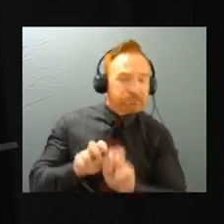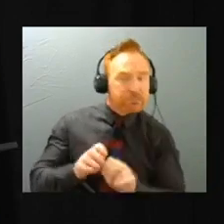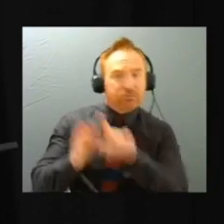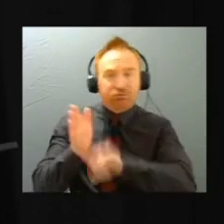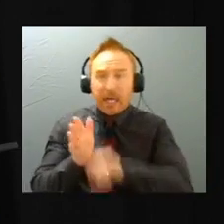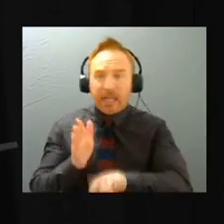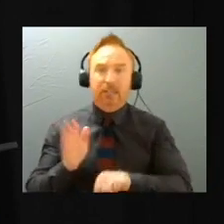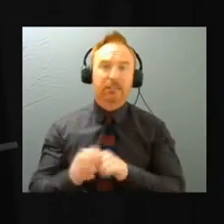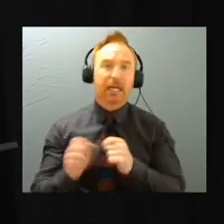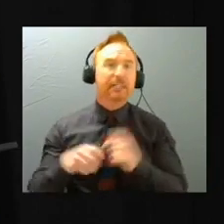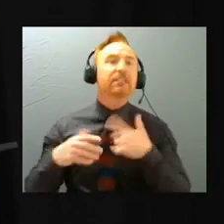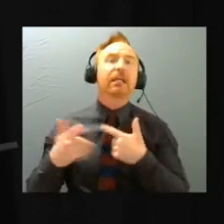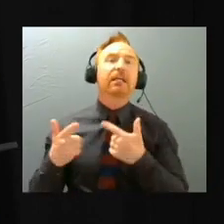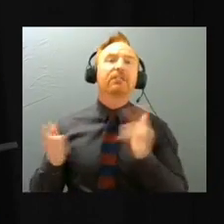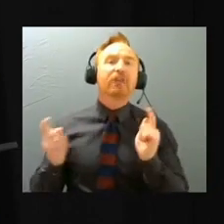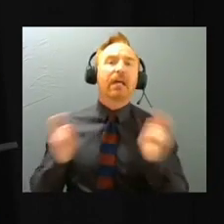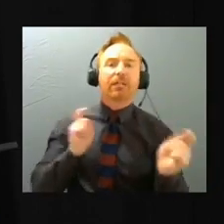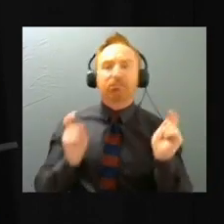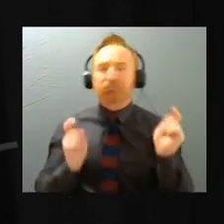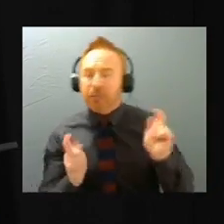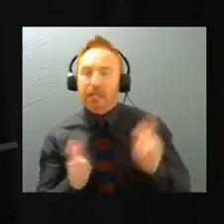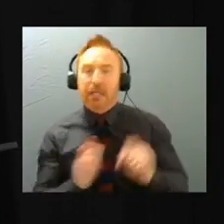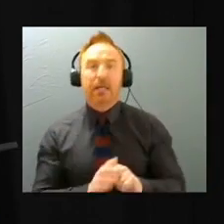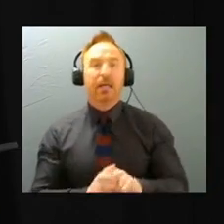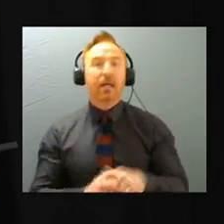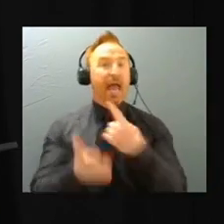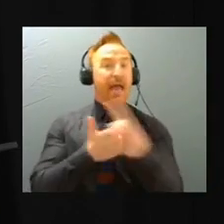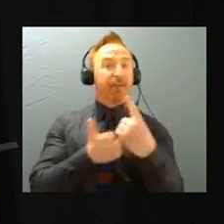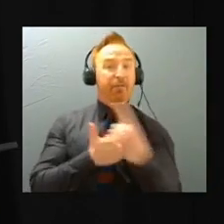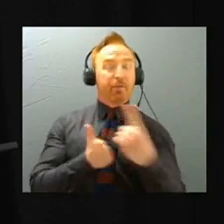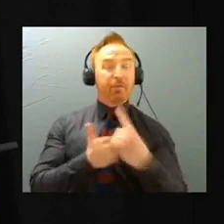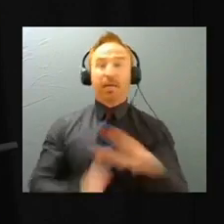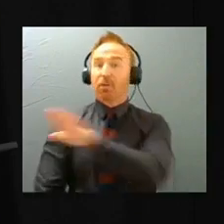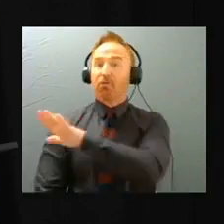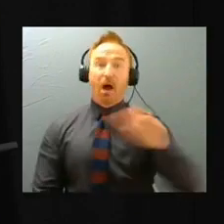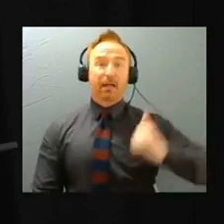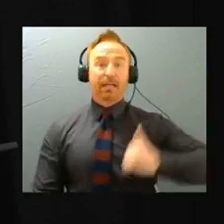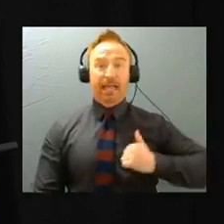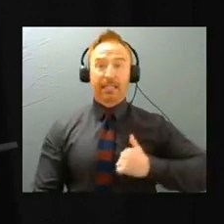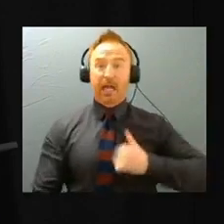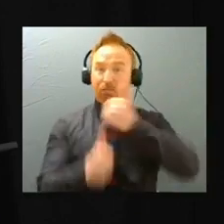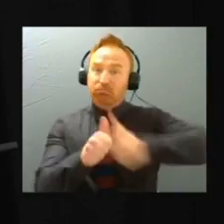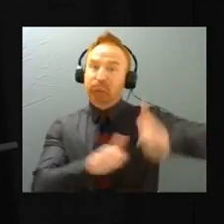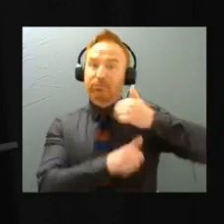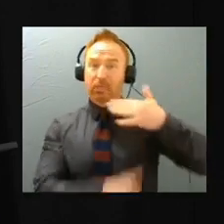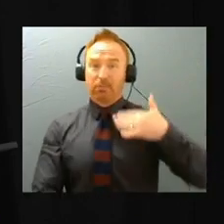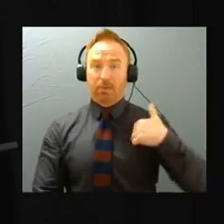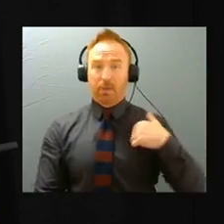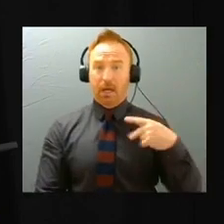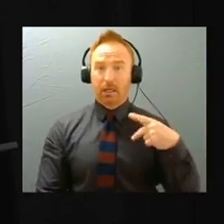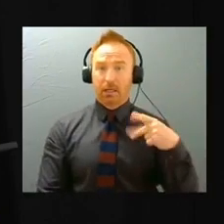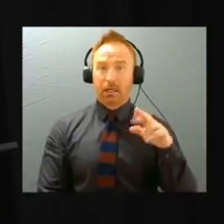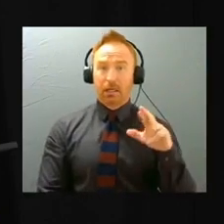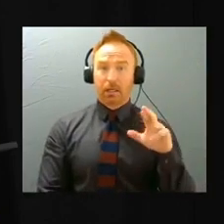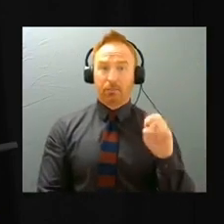with my fellow premiers to ensure that we are aware of what is happening in each other's jurisdictions and